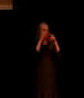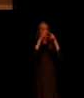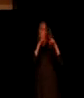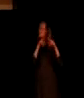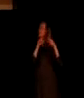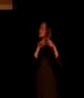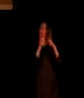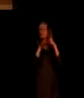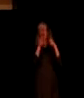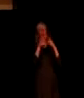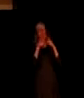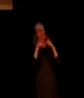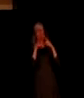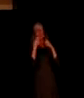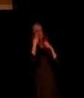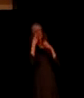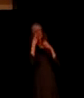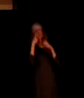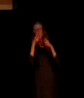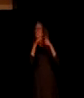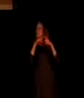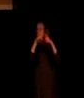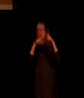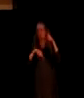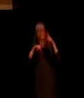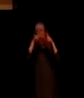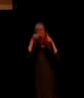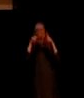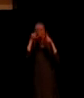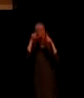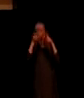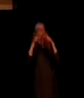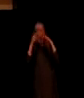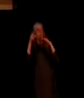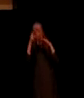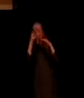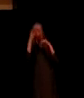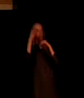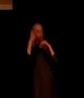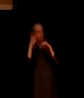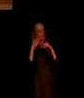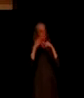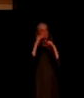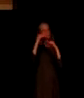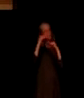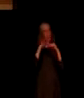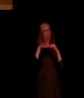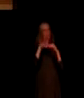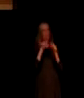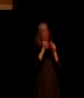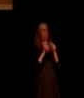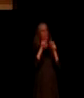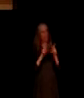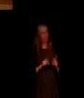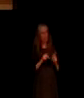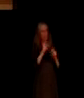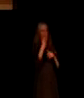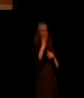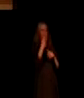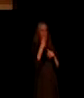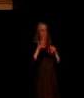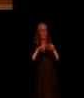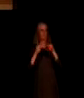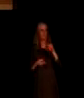the last couple of decades. It rattles around. As they project forward, they expect per capita food production to